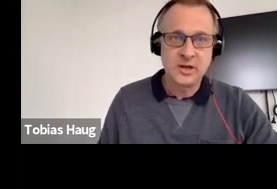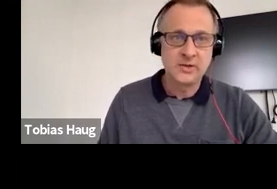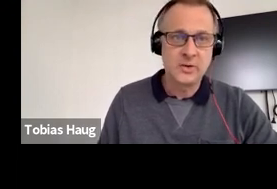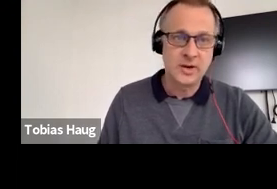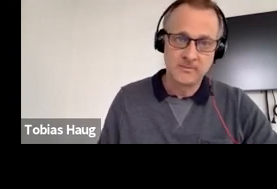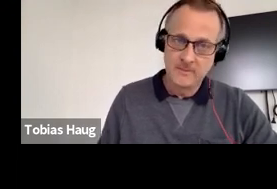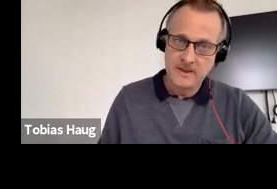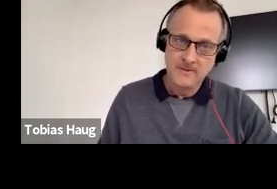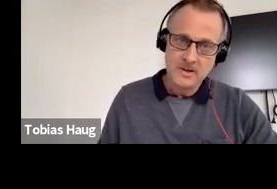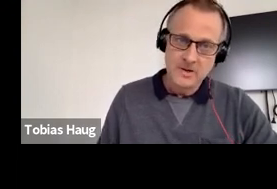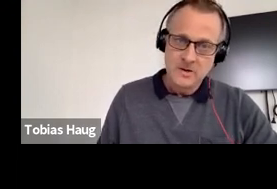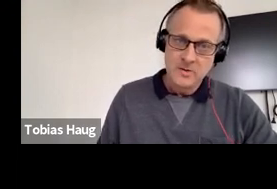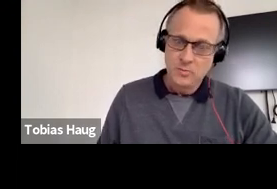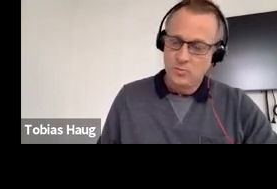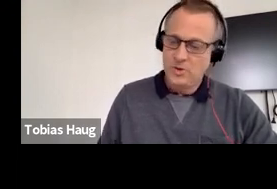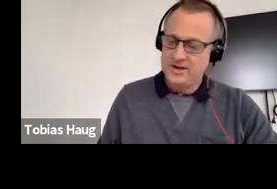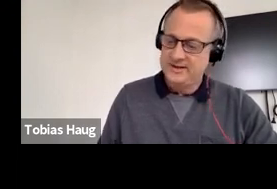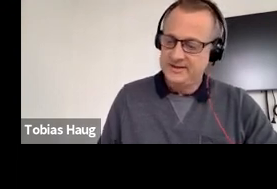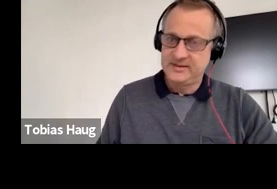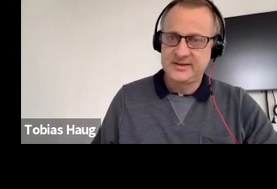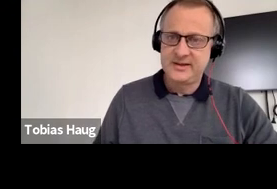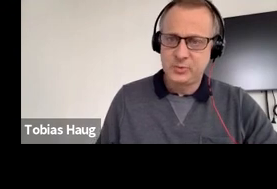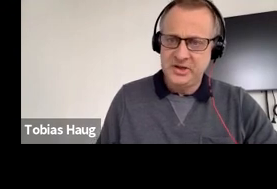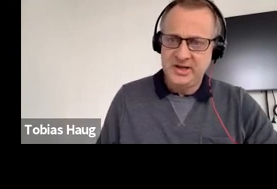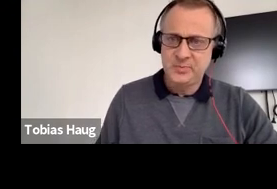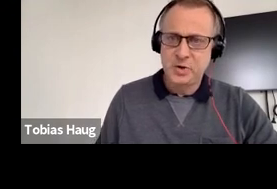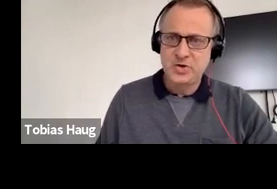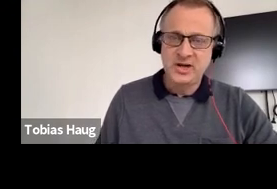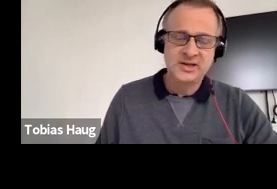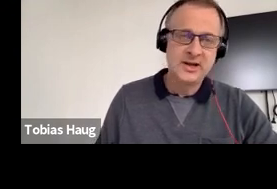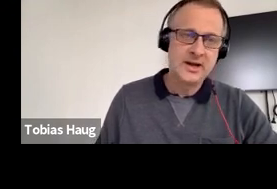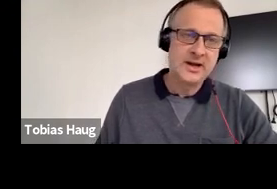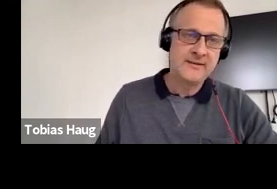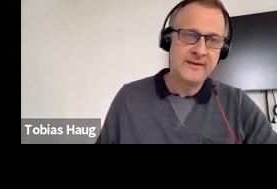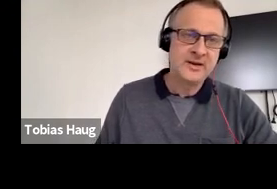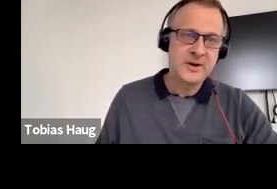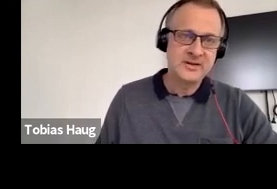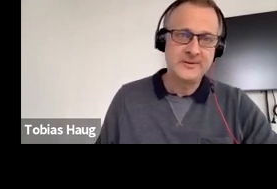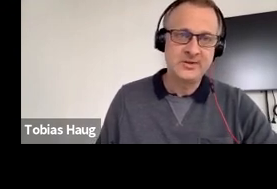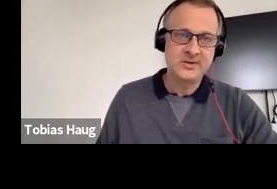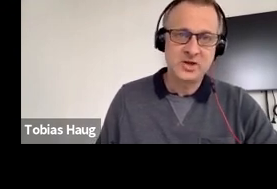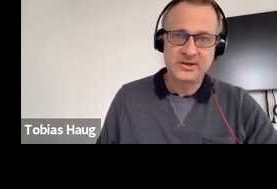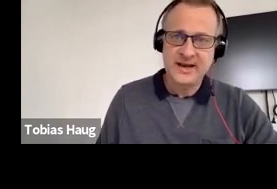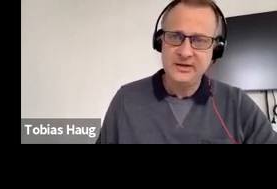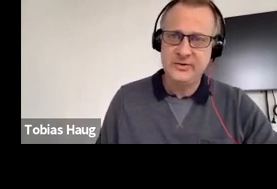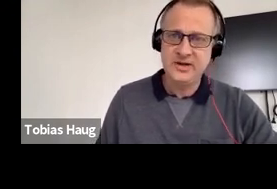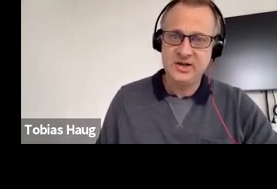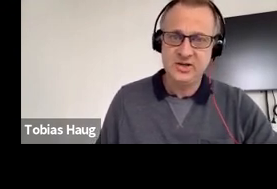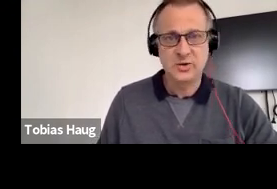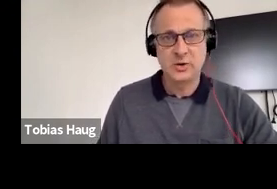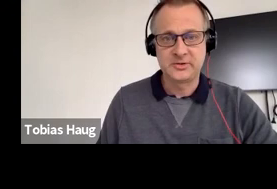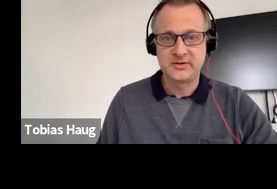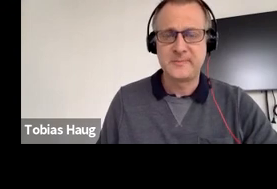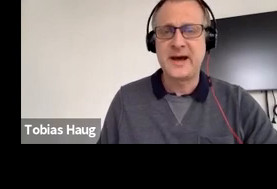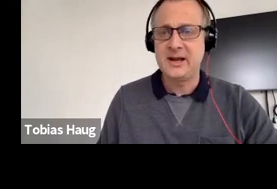currently ongoing. One is, that's a 3-year project funded by the Swiss National Science Foundation.